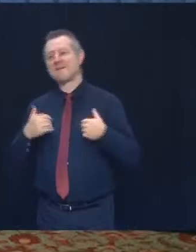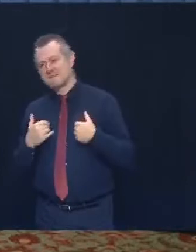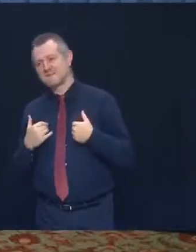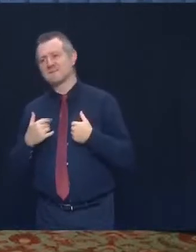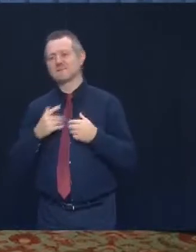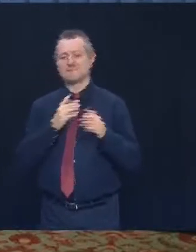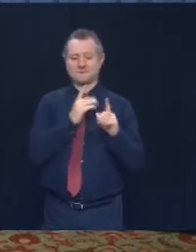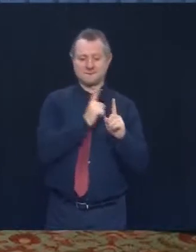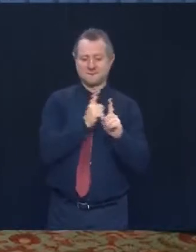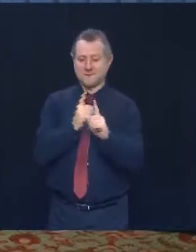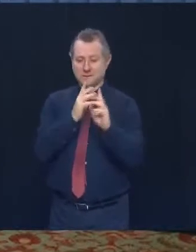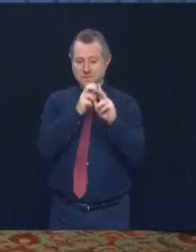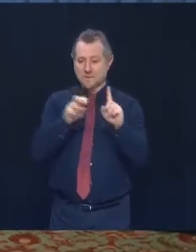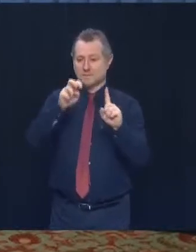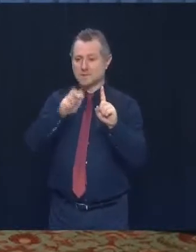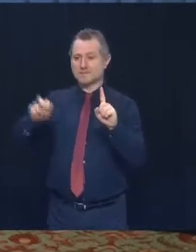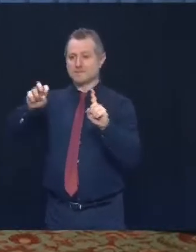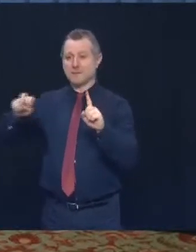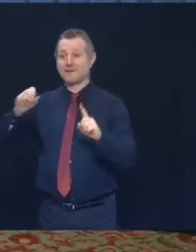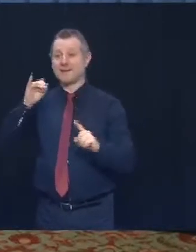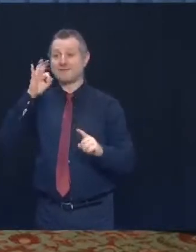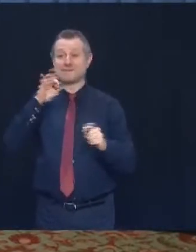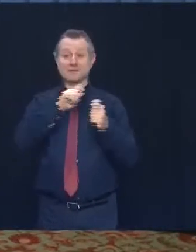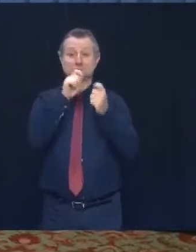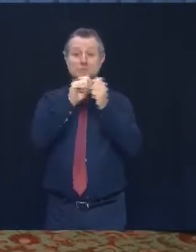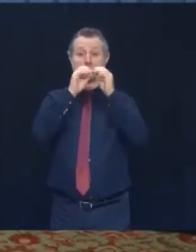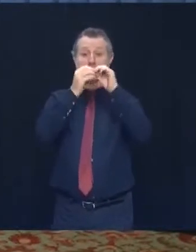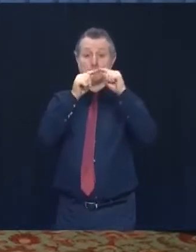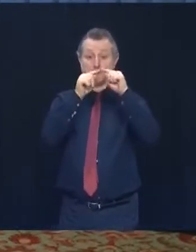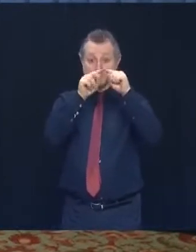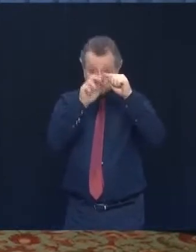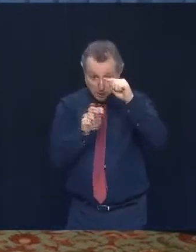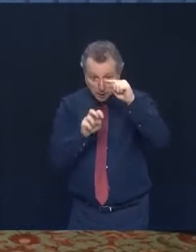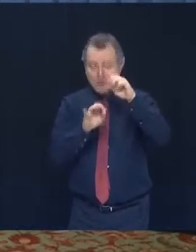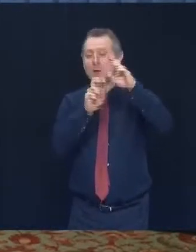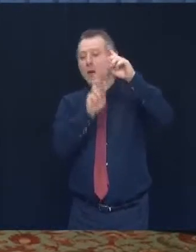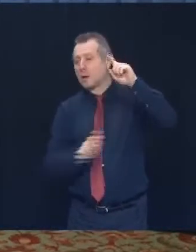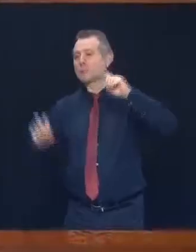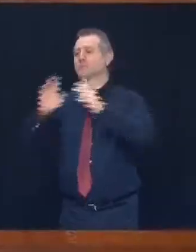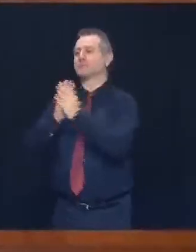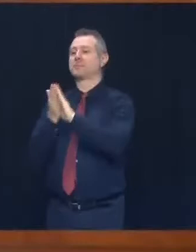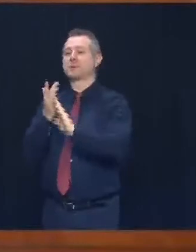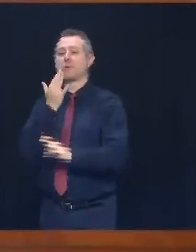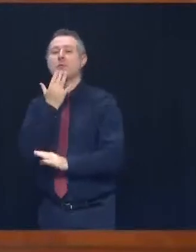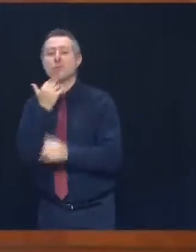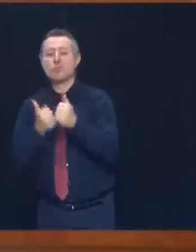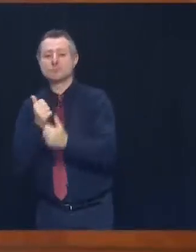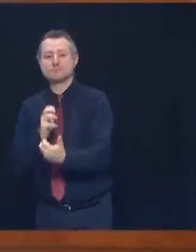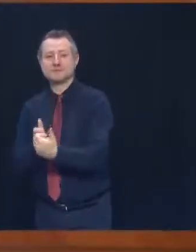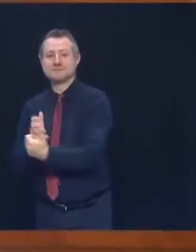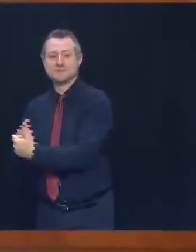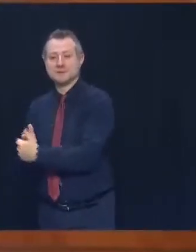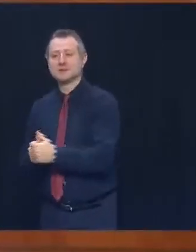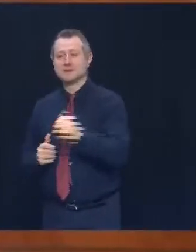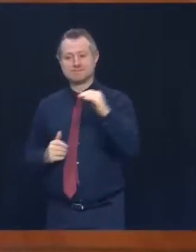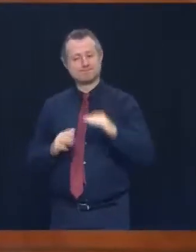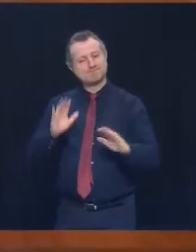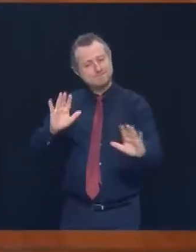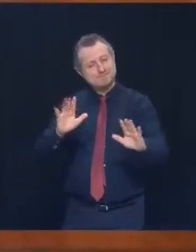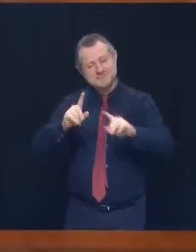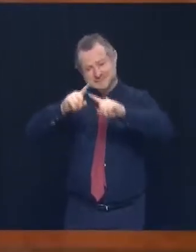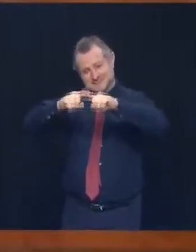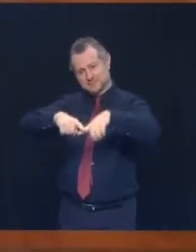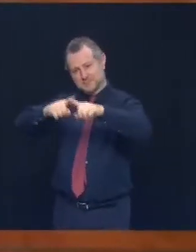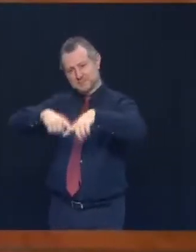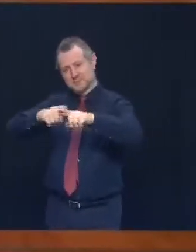a certain positivity over a certain days on over a certain number of days, you can exit the zone. But it depends on what the decrease